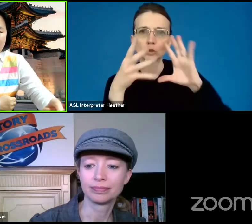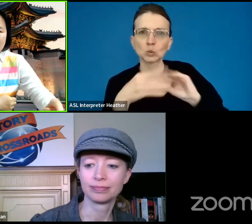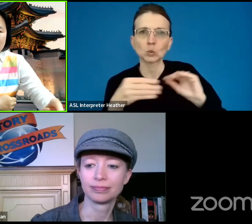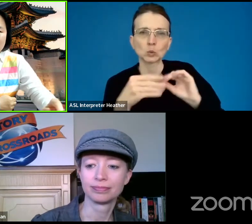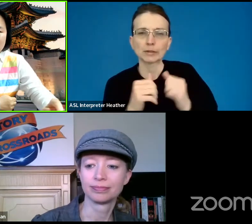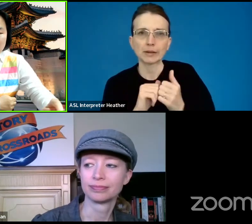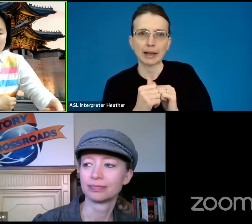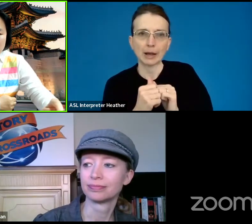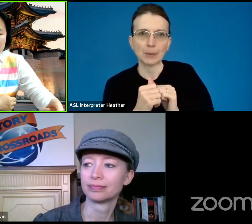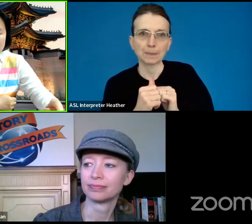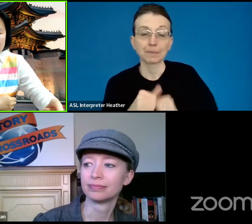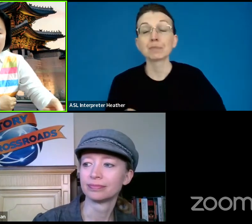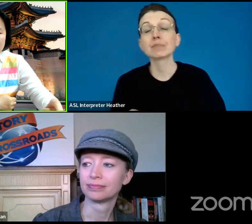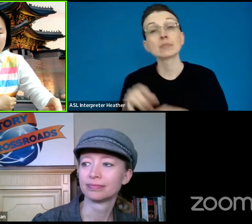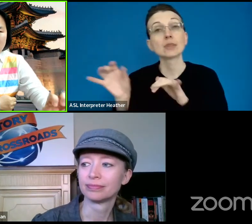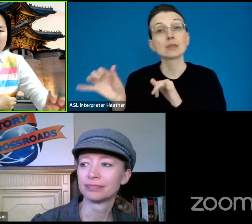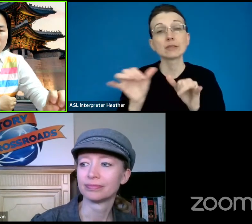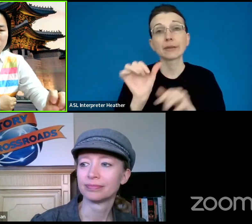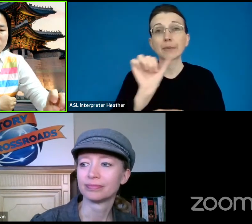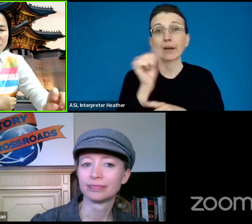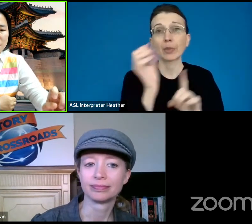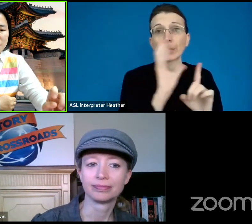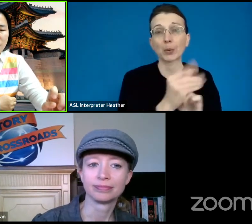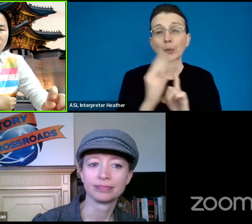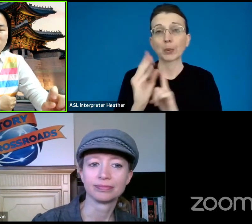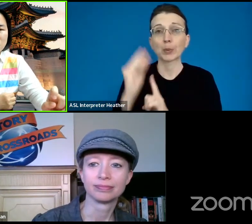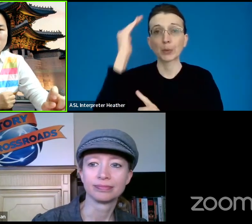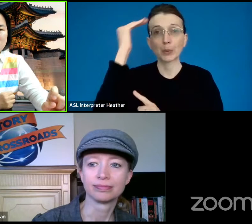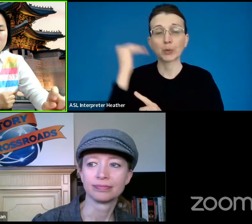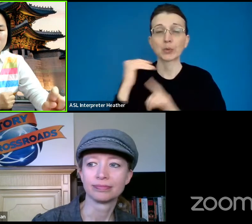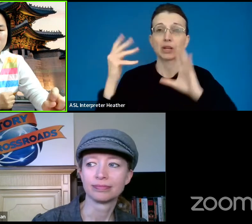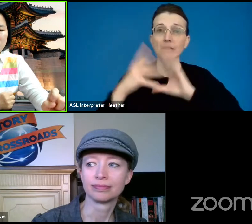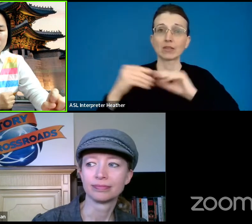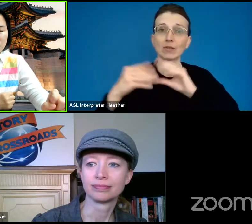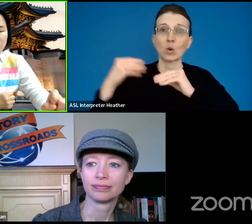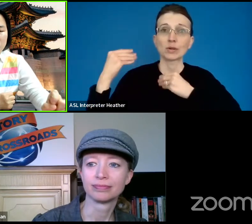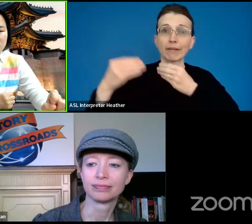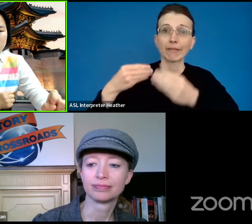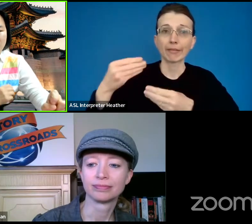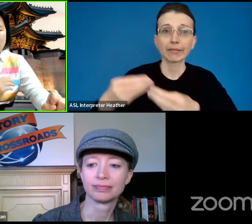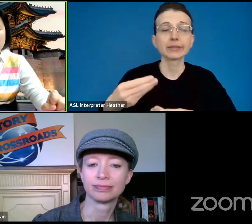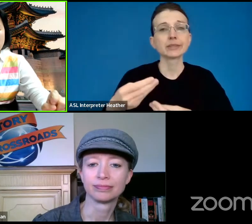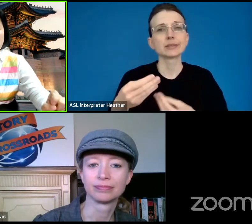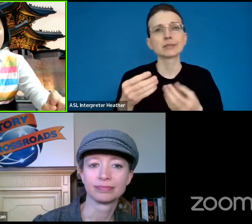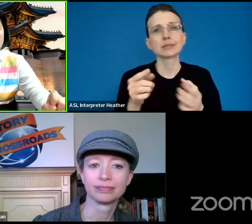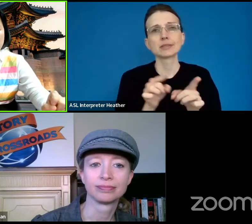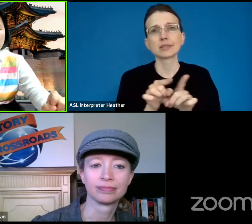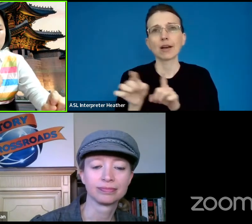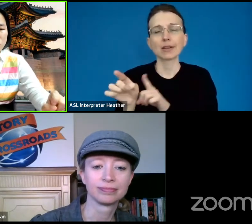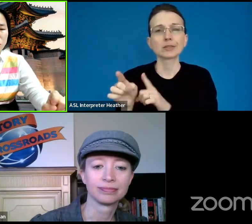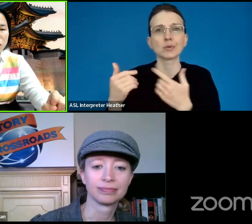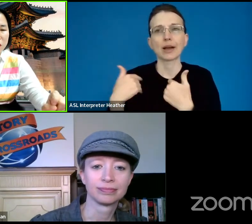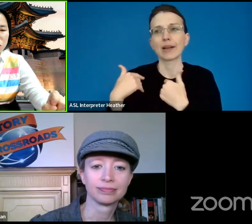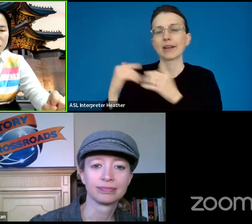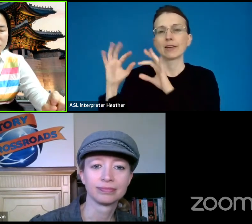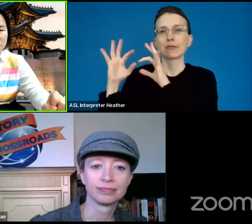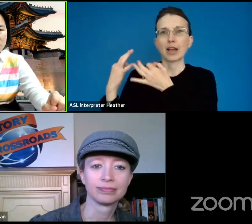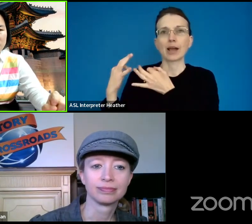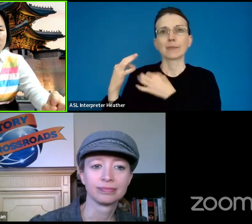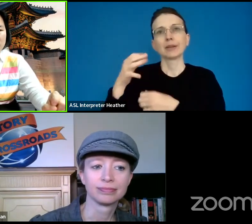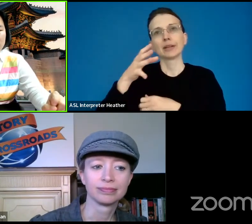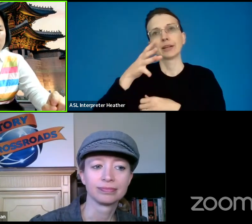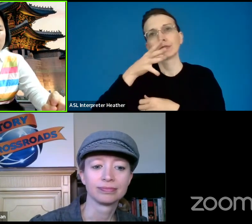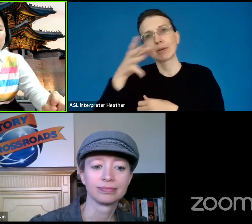Like in other cultures, Korean folktales have also been passed from generation to